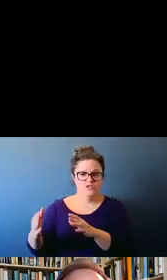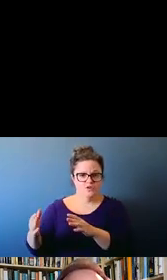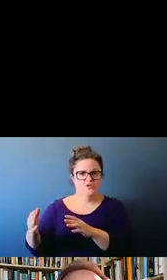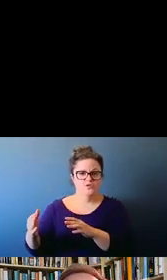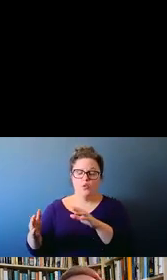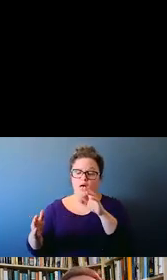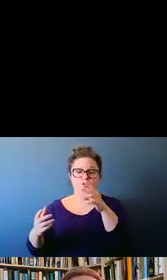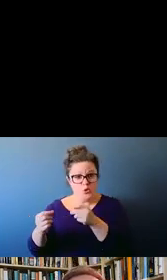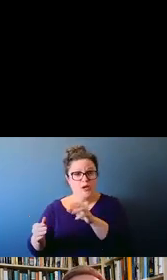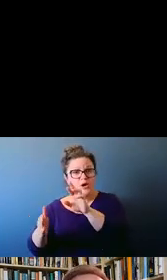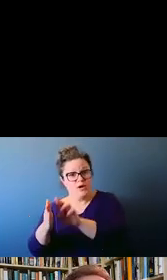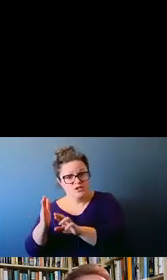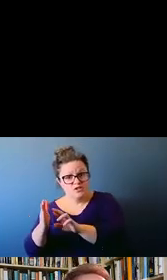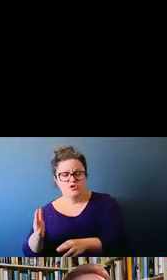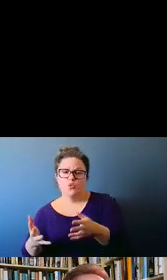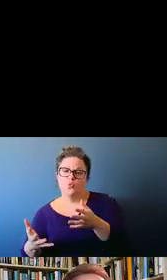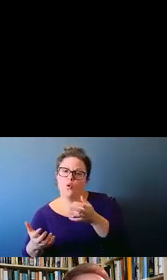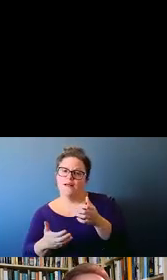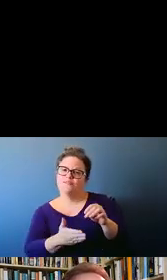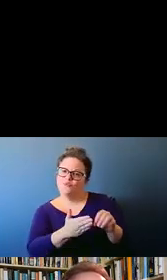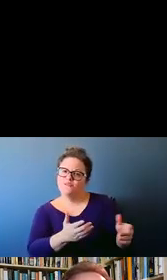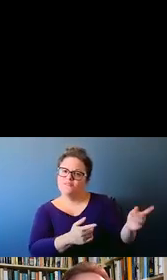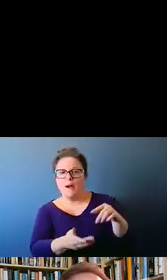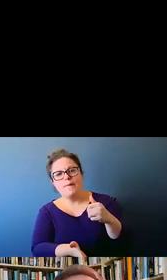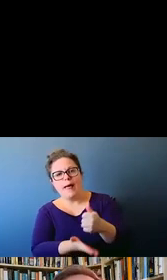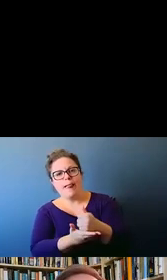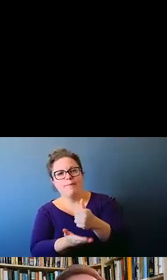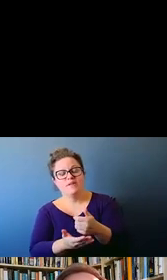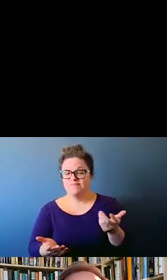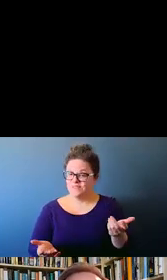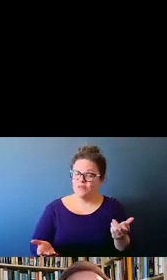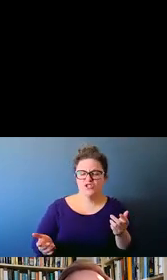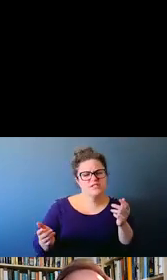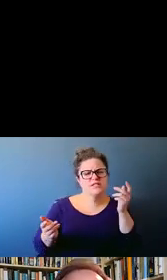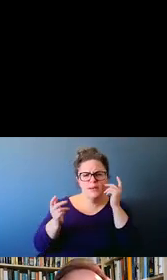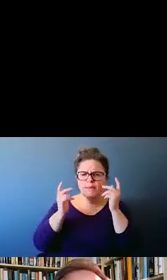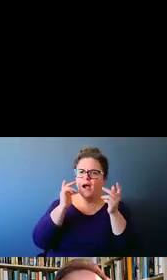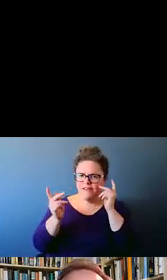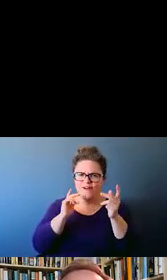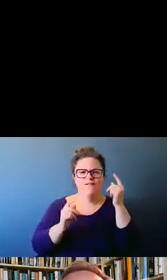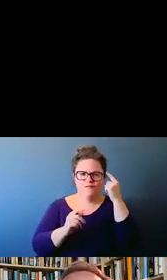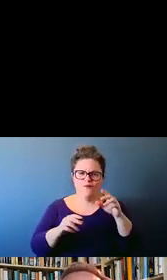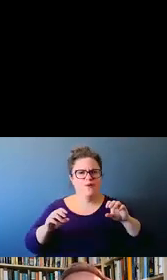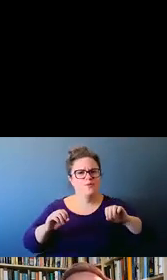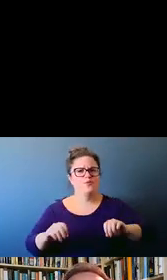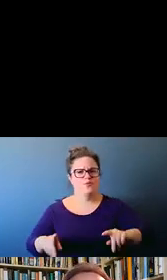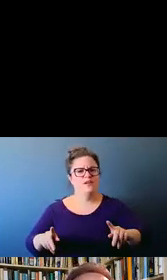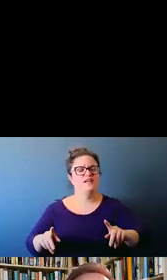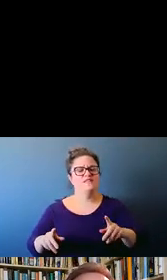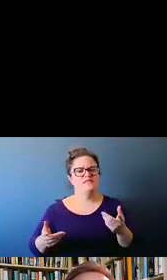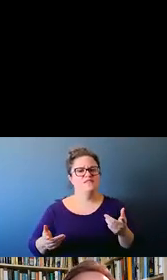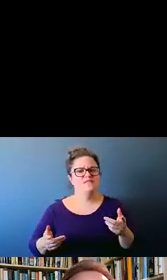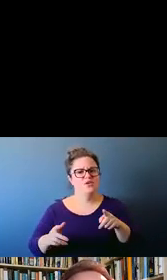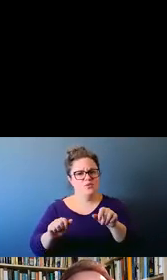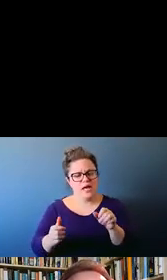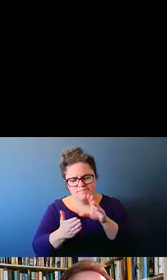to help with them. So keep an eye out for those opportunities to expand what you're learning in arts and finding ways